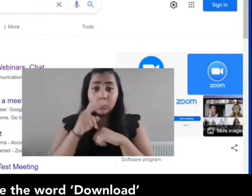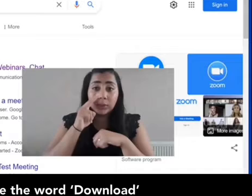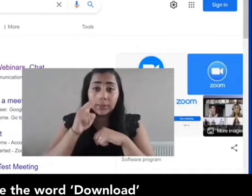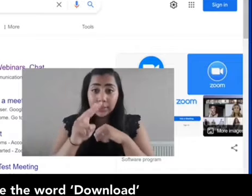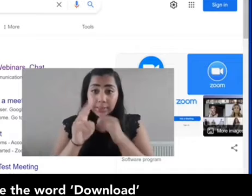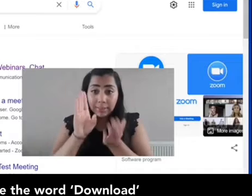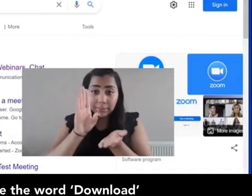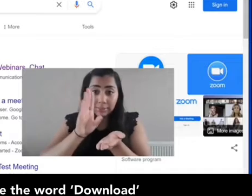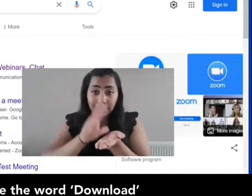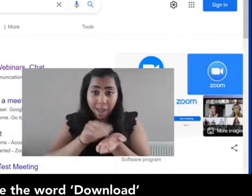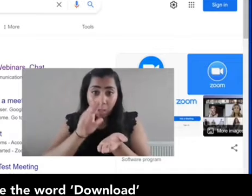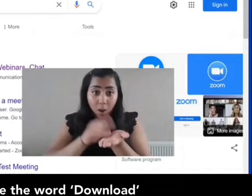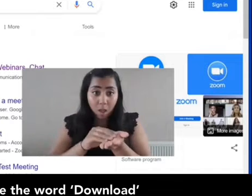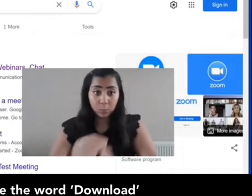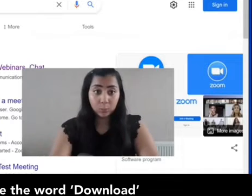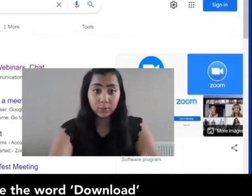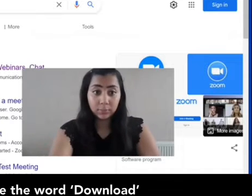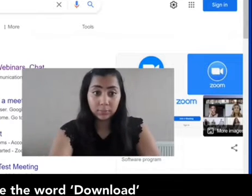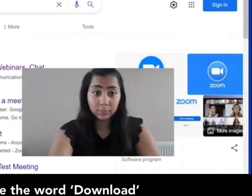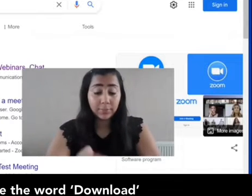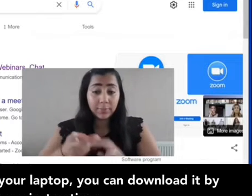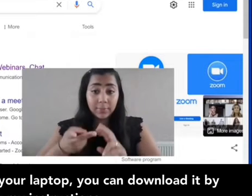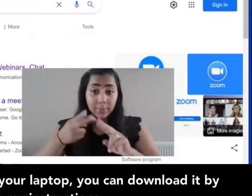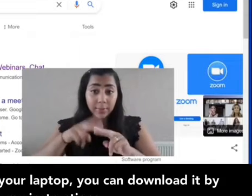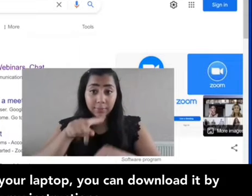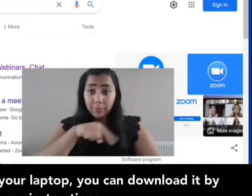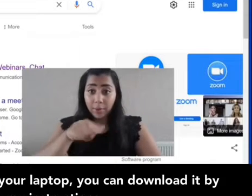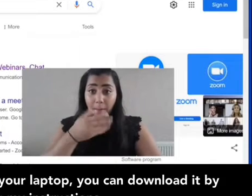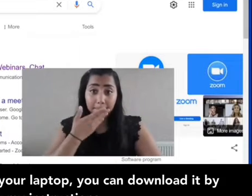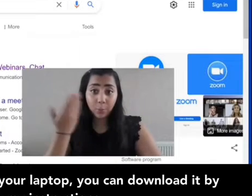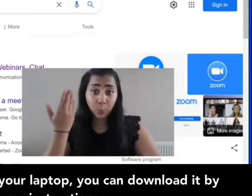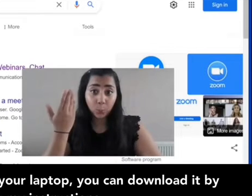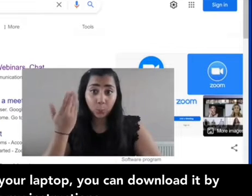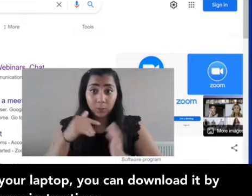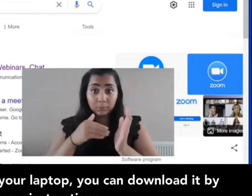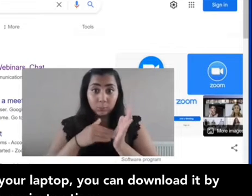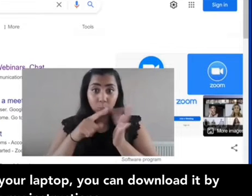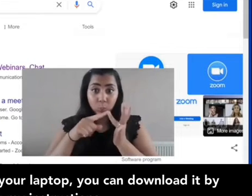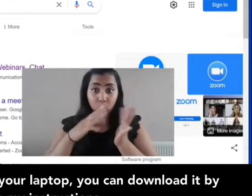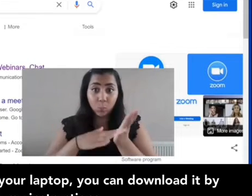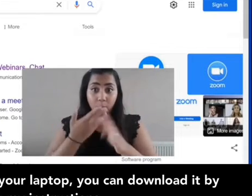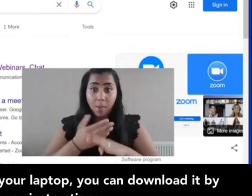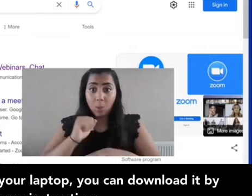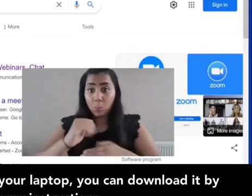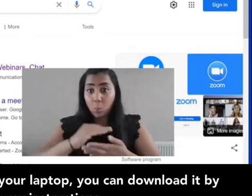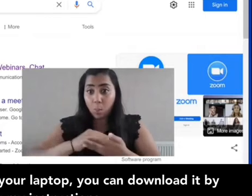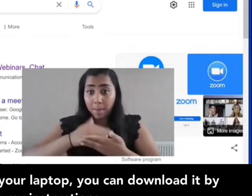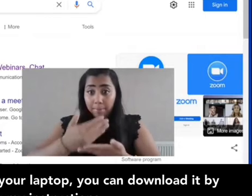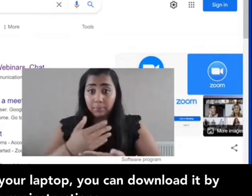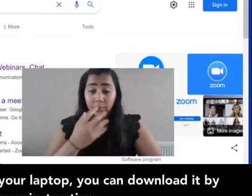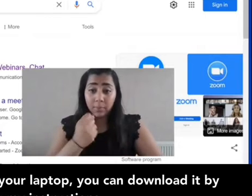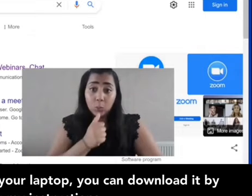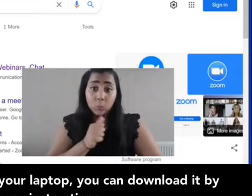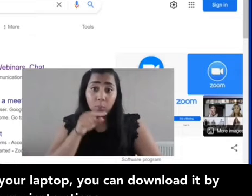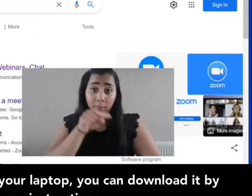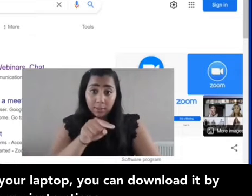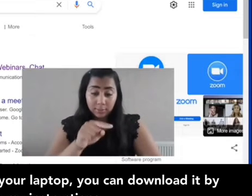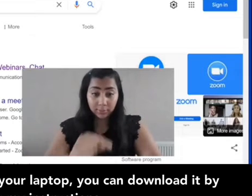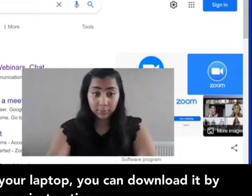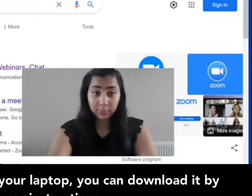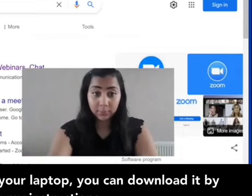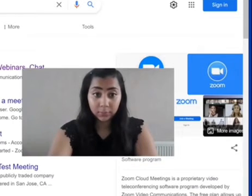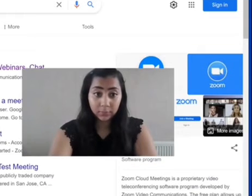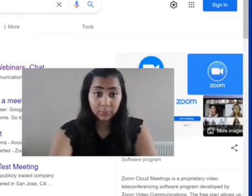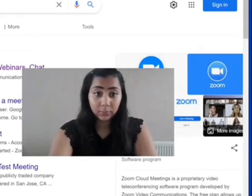You can also see the word download. If you do not have Zoom on your laptop, you can download it by following my